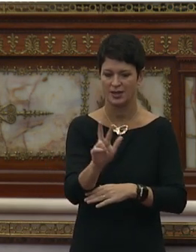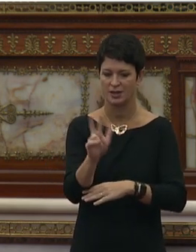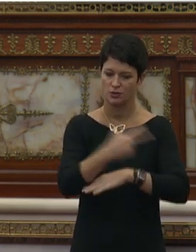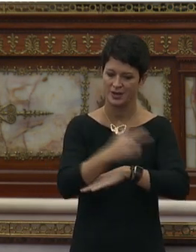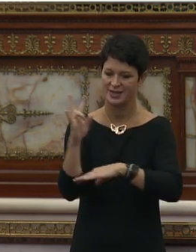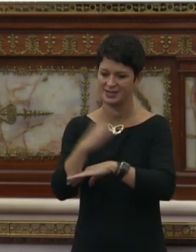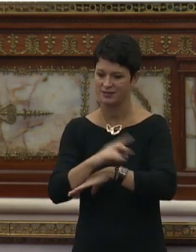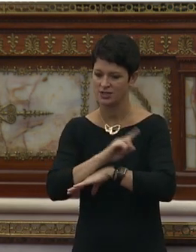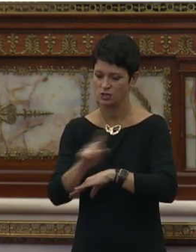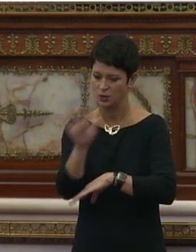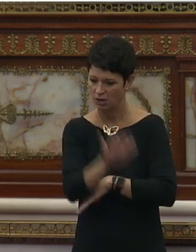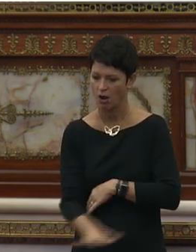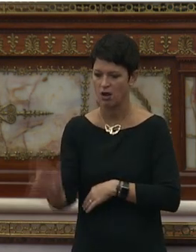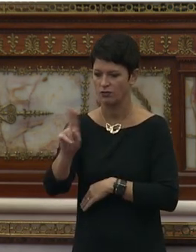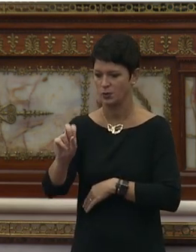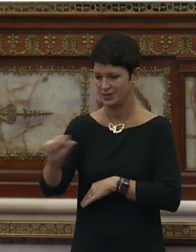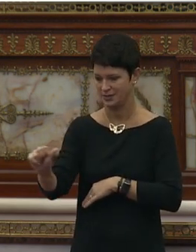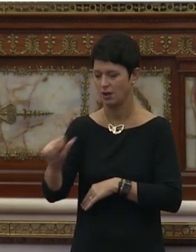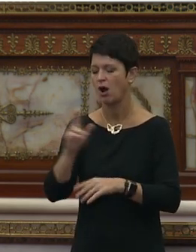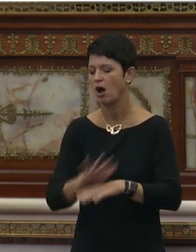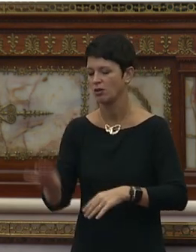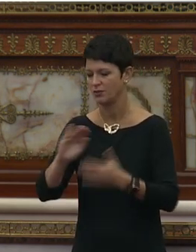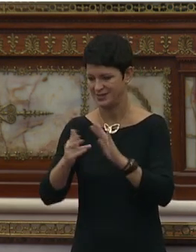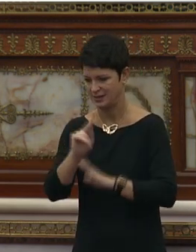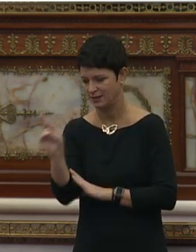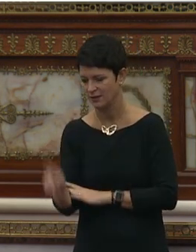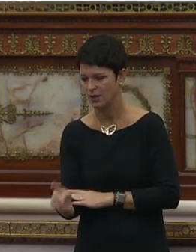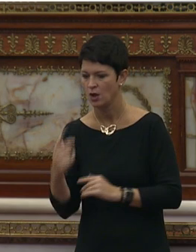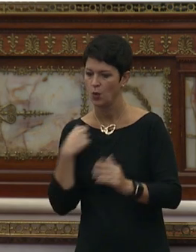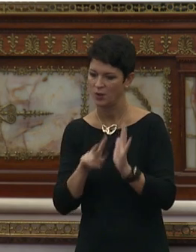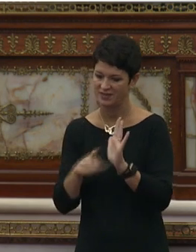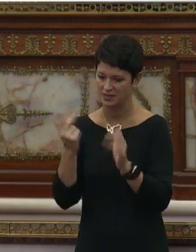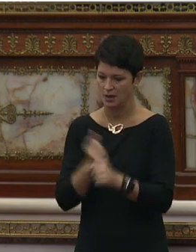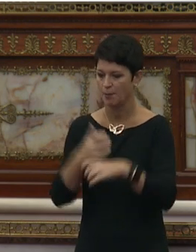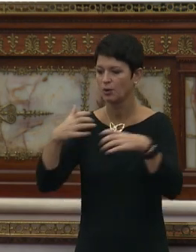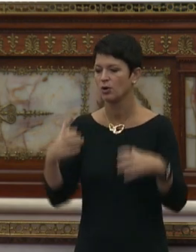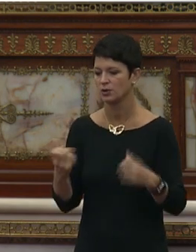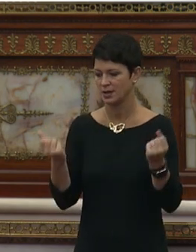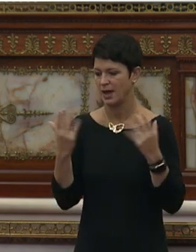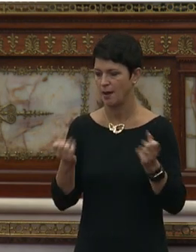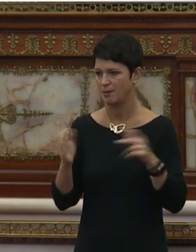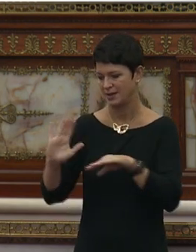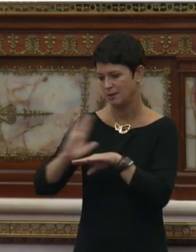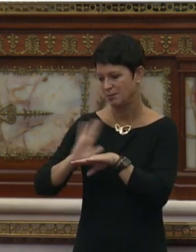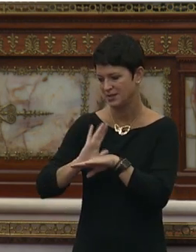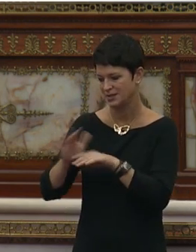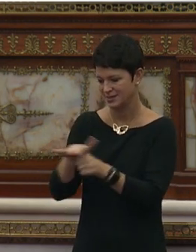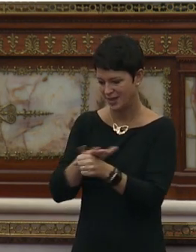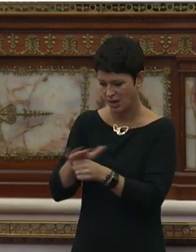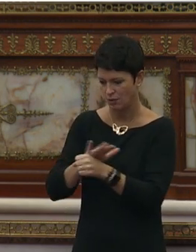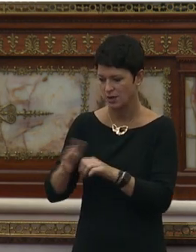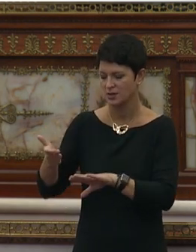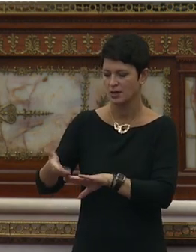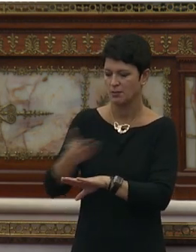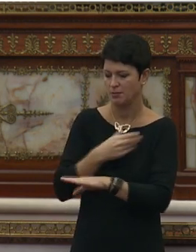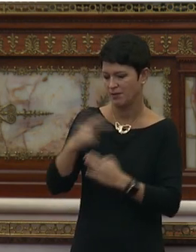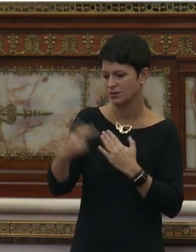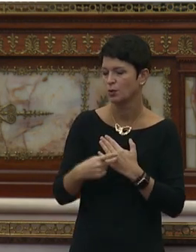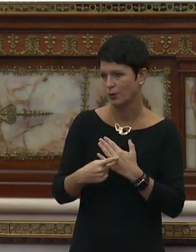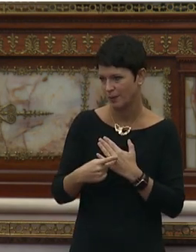a week across the city, which means we nearly doubled the number of commercial corridors in the previous